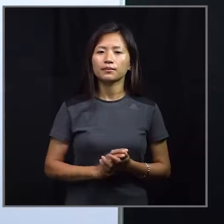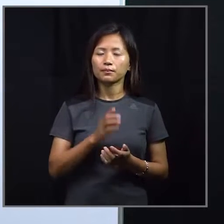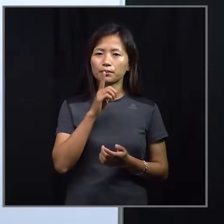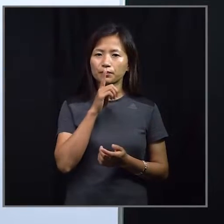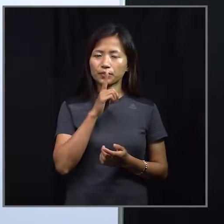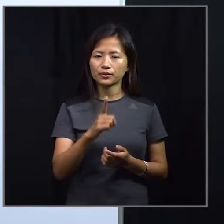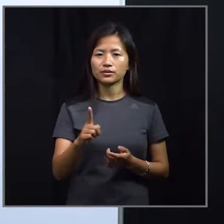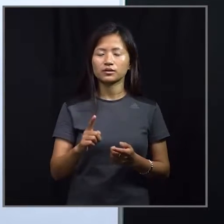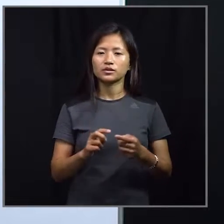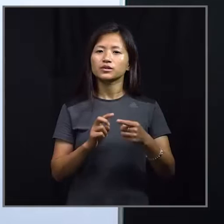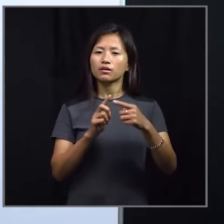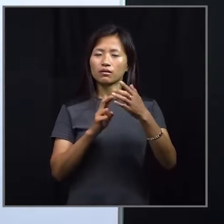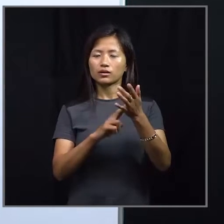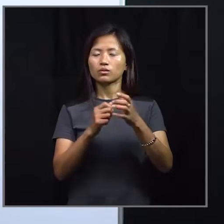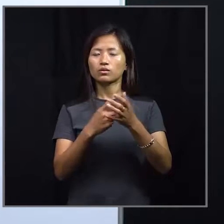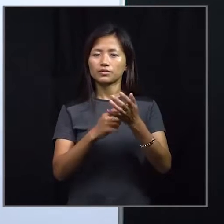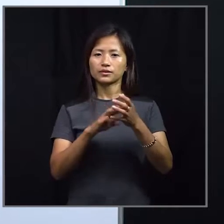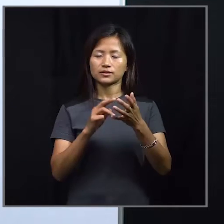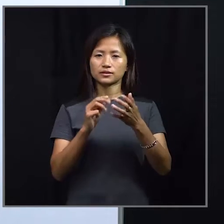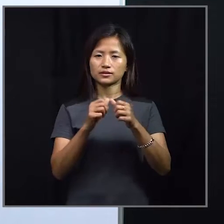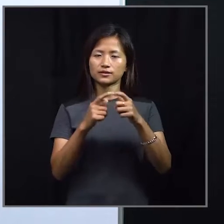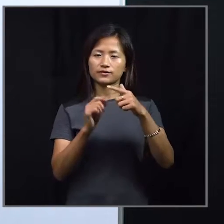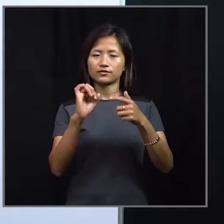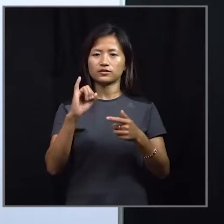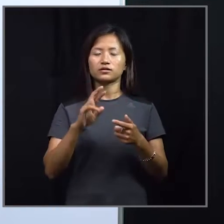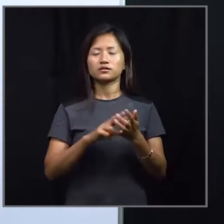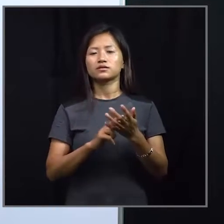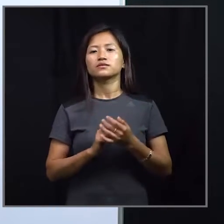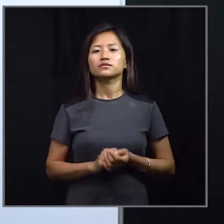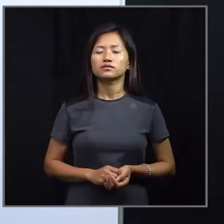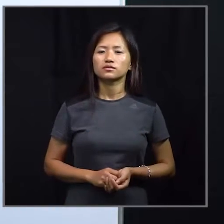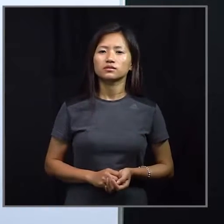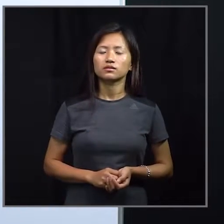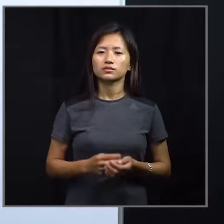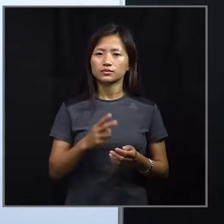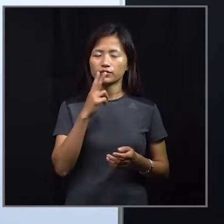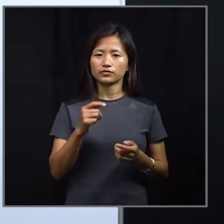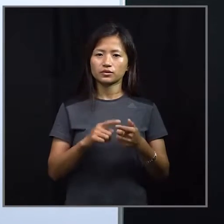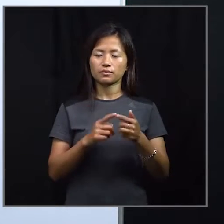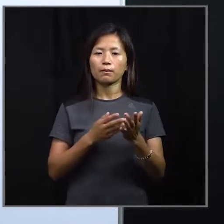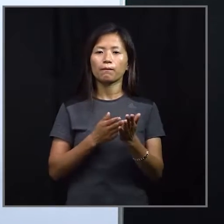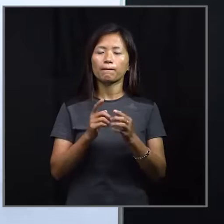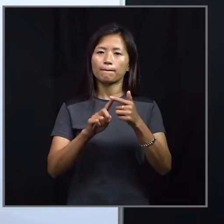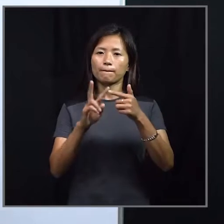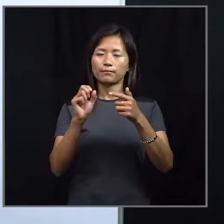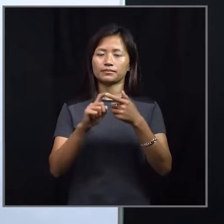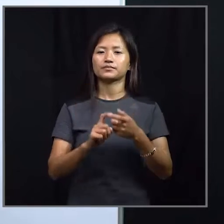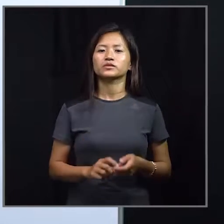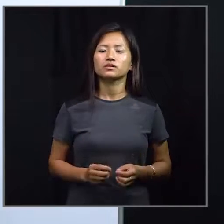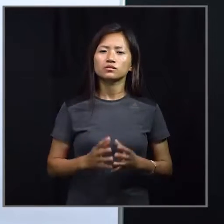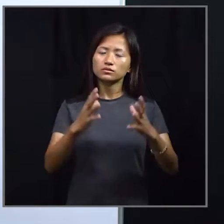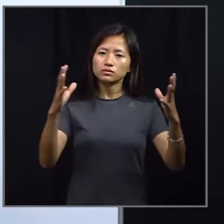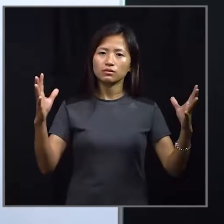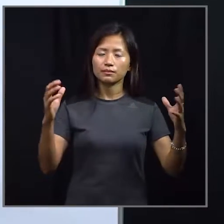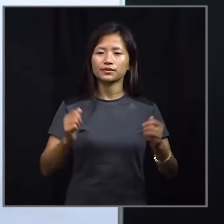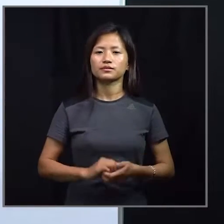a normative science. So to him, it's a normative science, but again, to Professor Rubins, economics is positive science, so and so forth, so many. It all